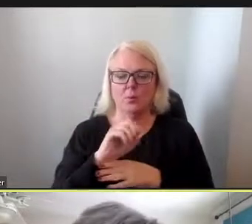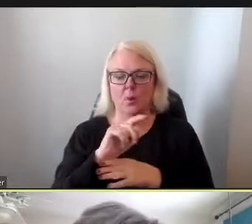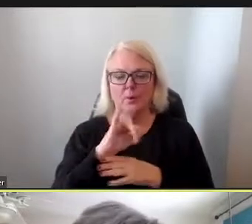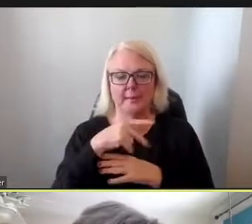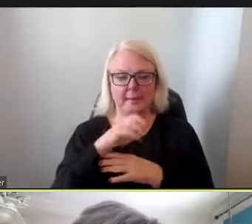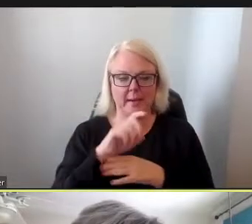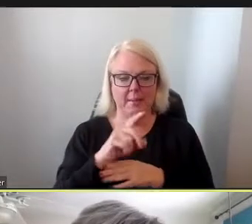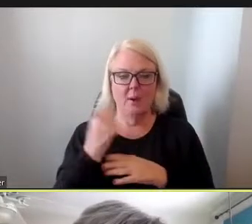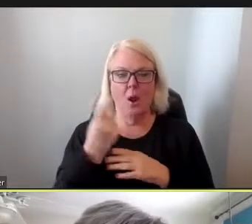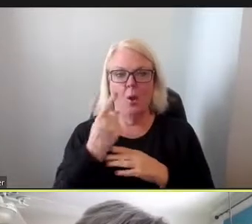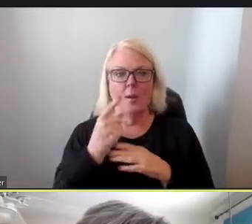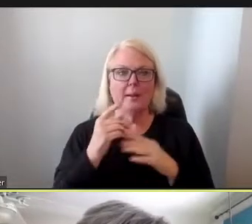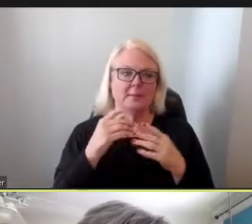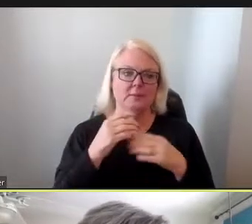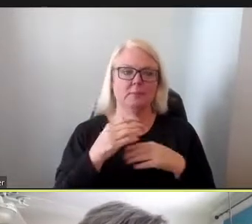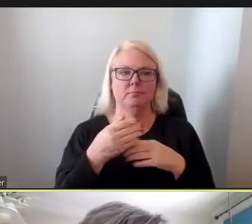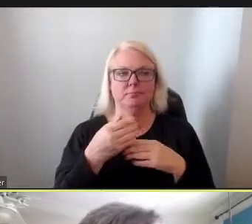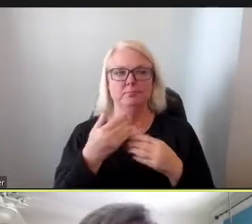always evolving.